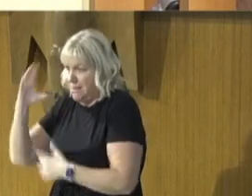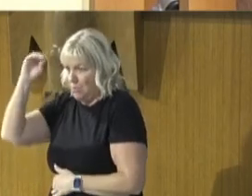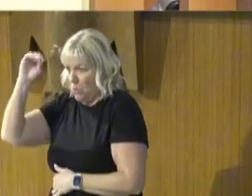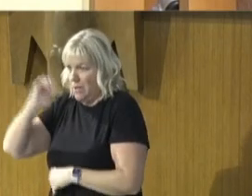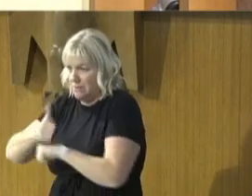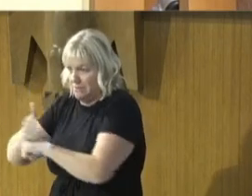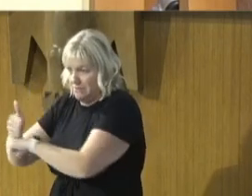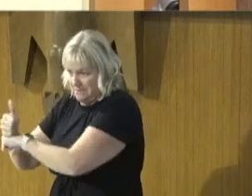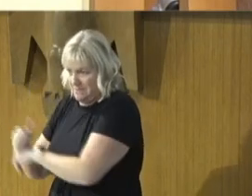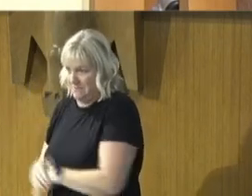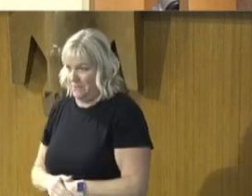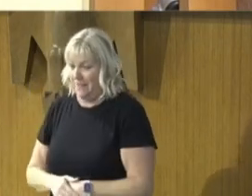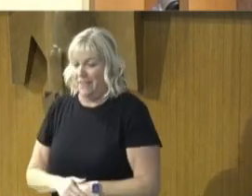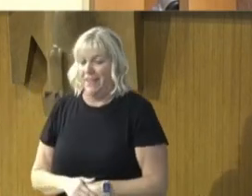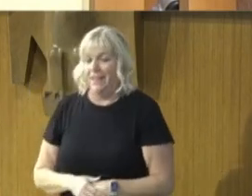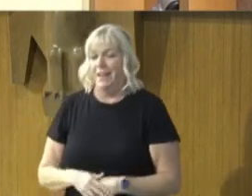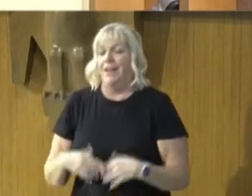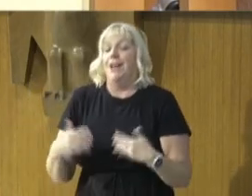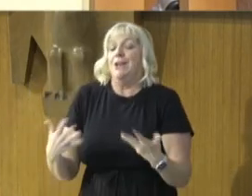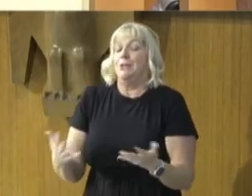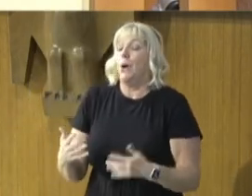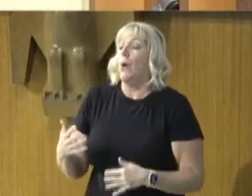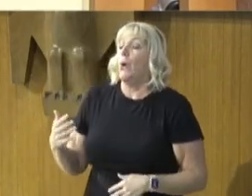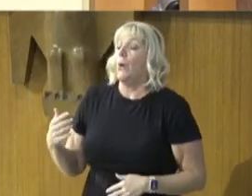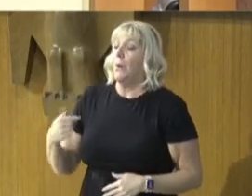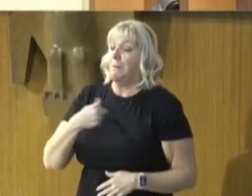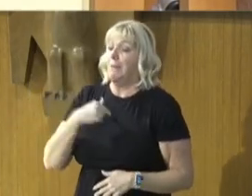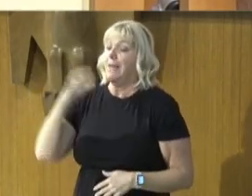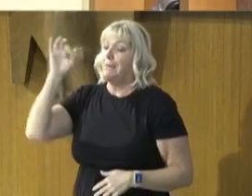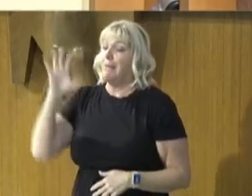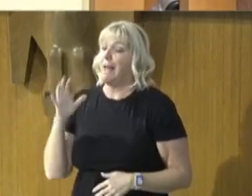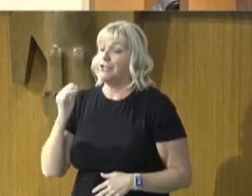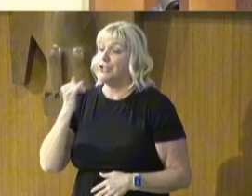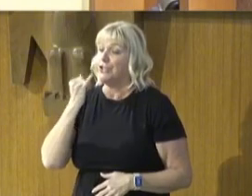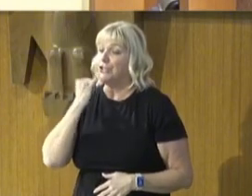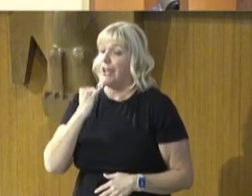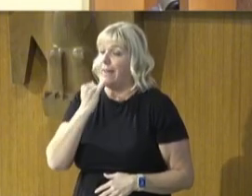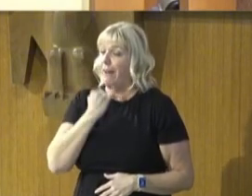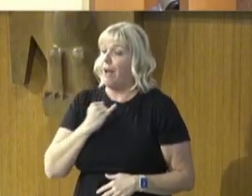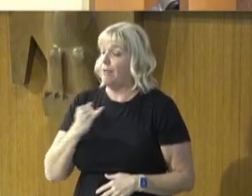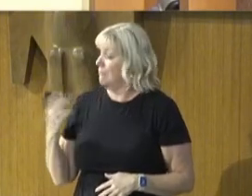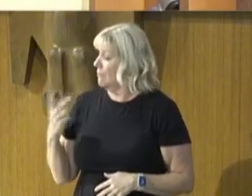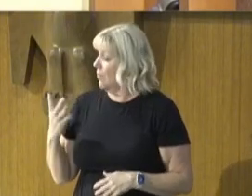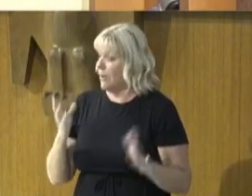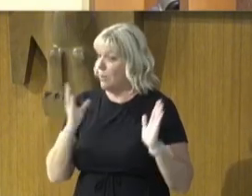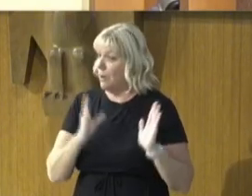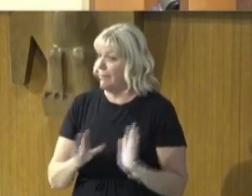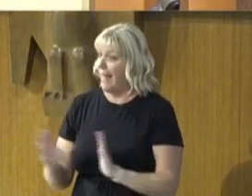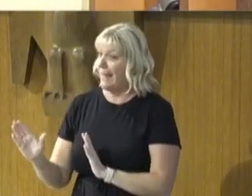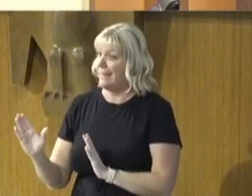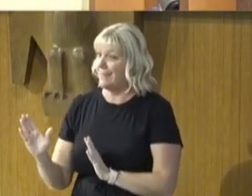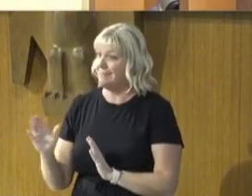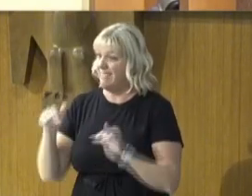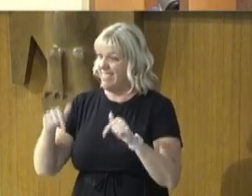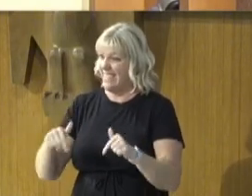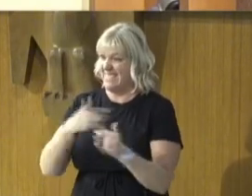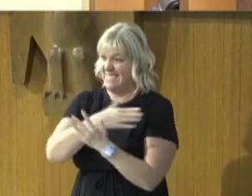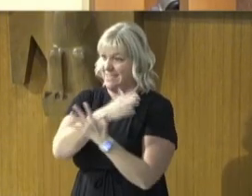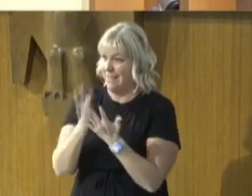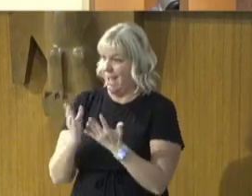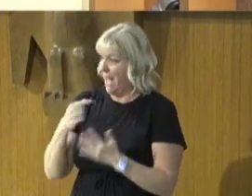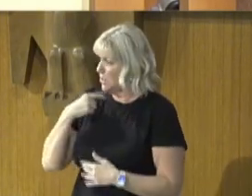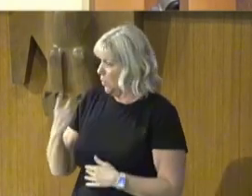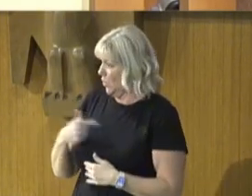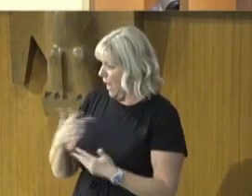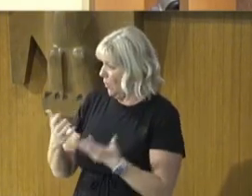When Pastor Jacob and I were planning this sermon series, I told him I wanted to preach a sermon about She-Ra. And he looked at